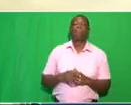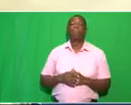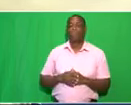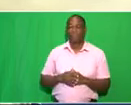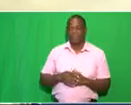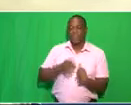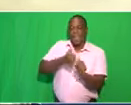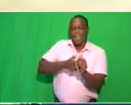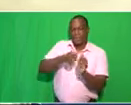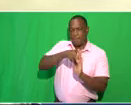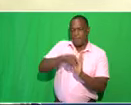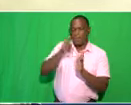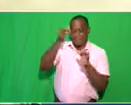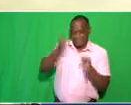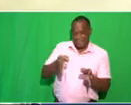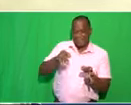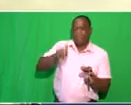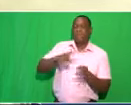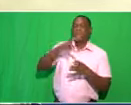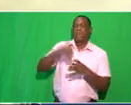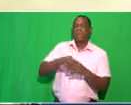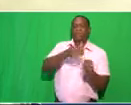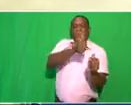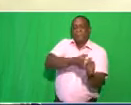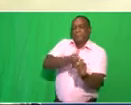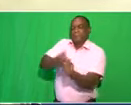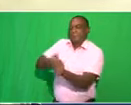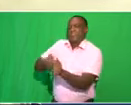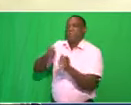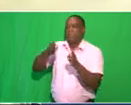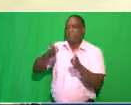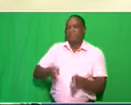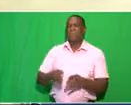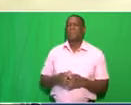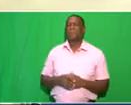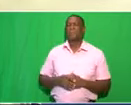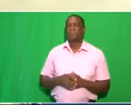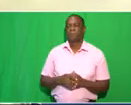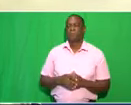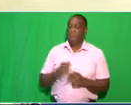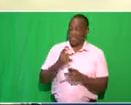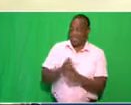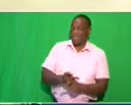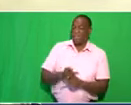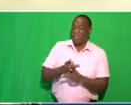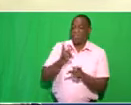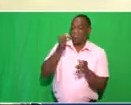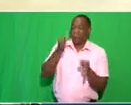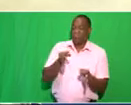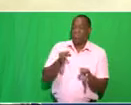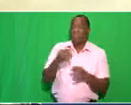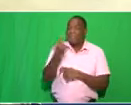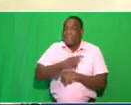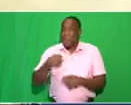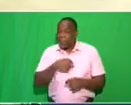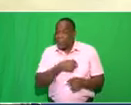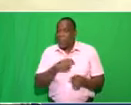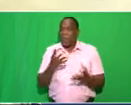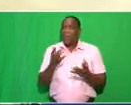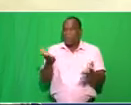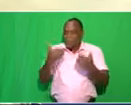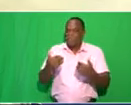must consider every one of us and be made with care. So today, we would like to tap into you, the public, so